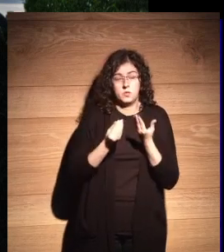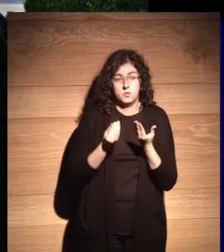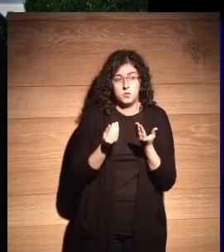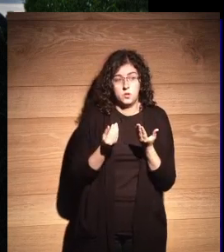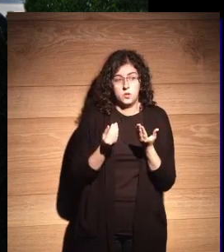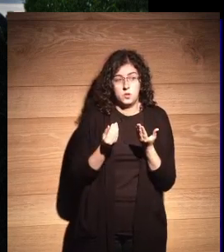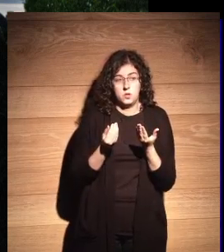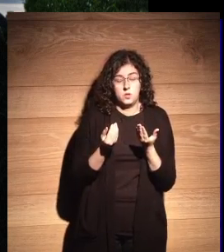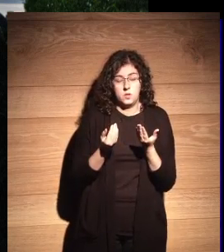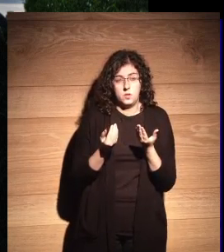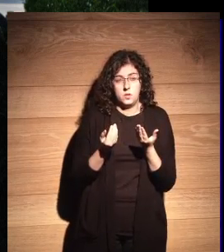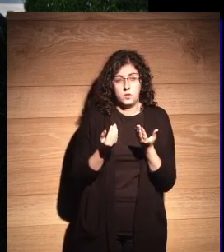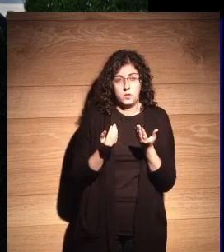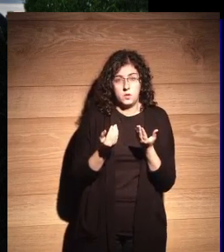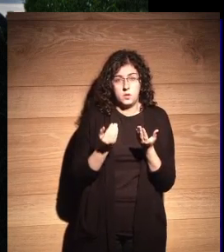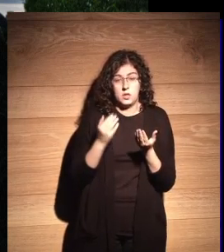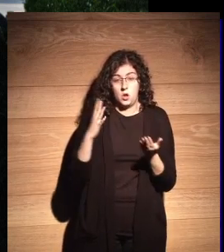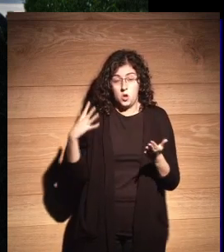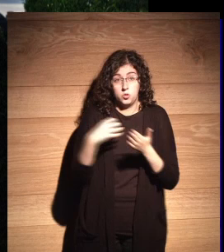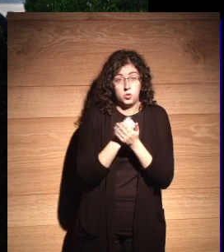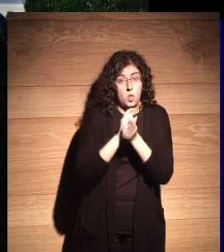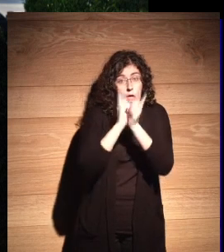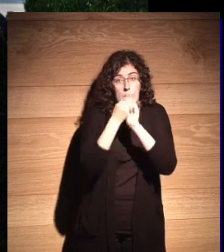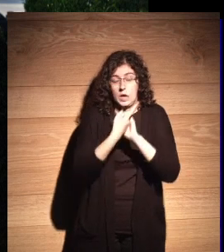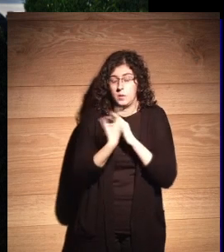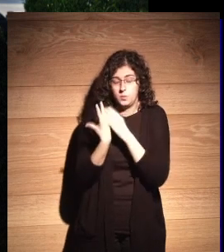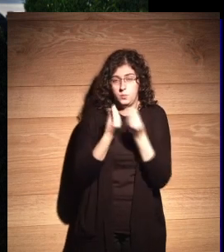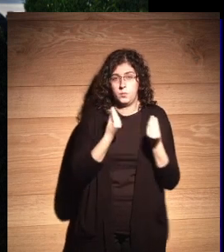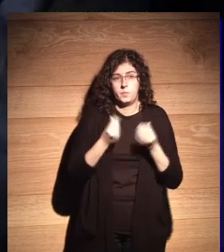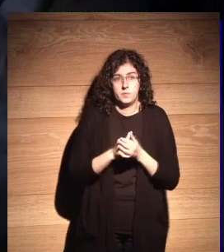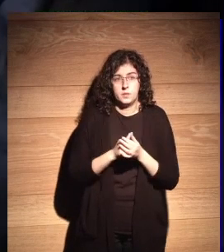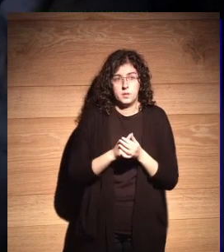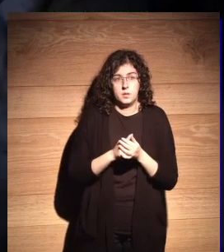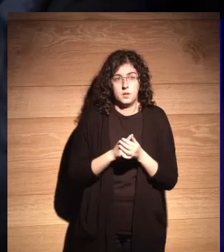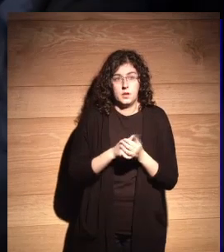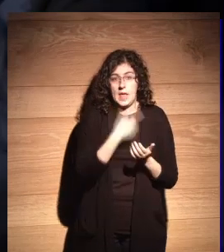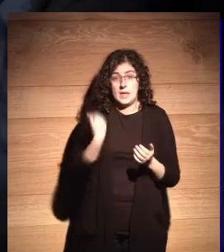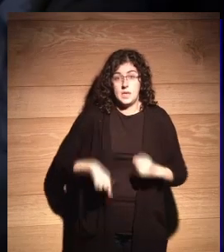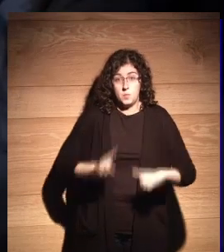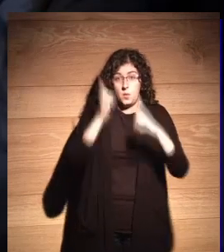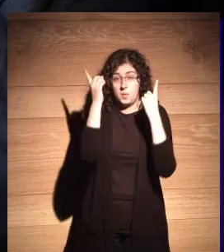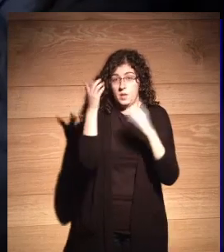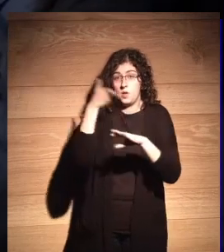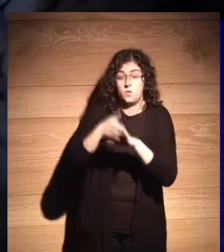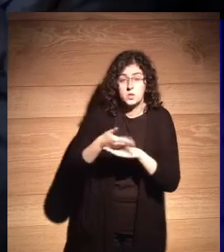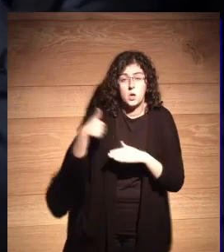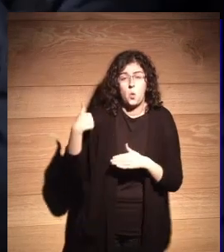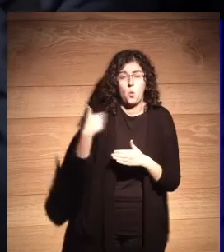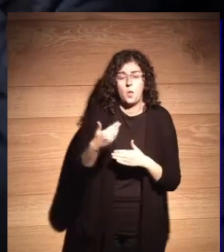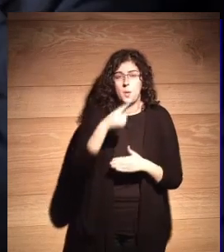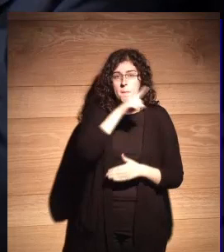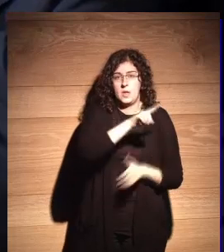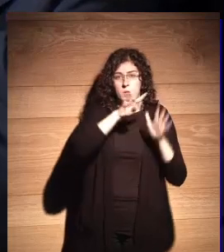time. I just want to. When did you visit China the first time? It was 1984. 1984.